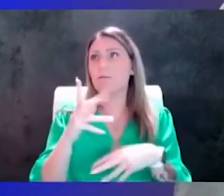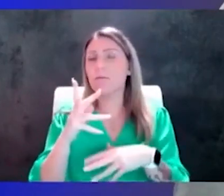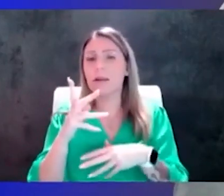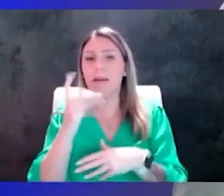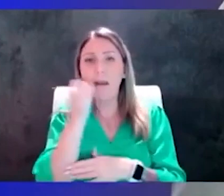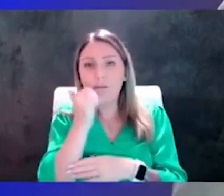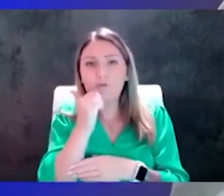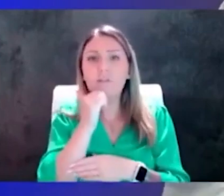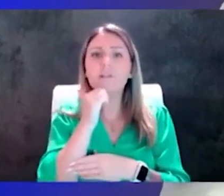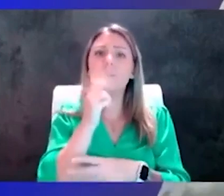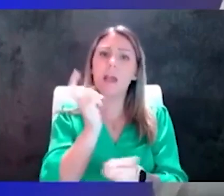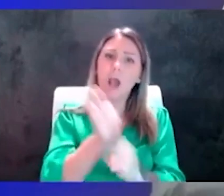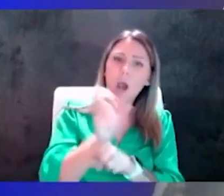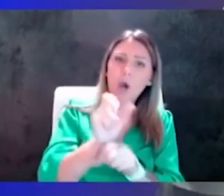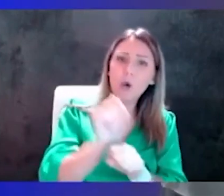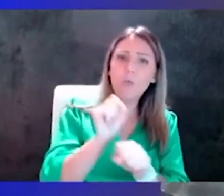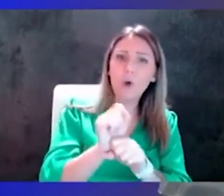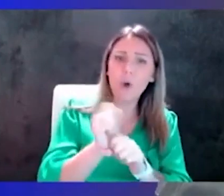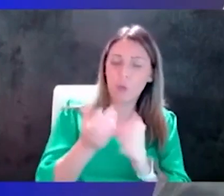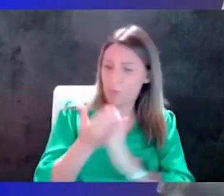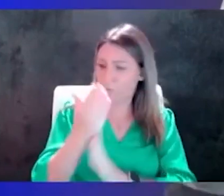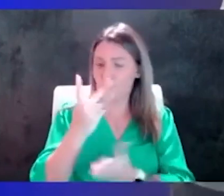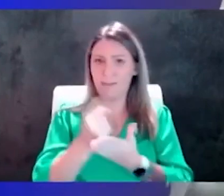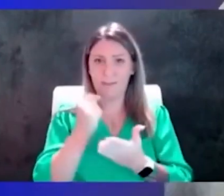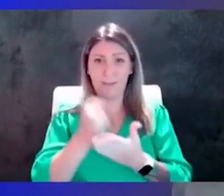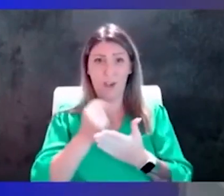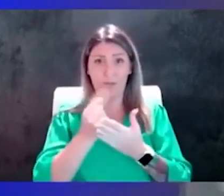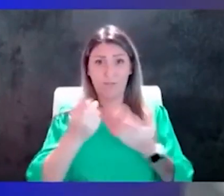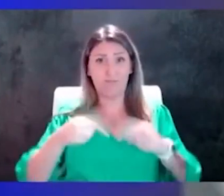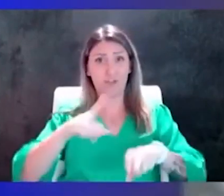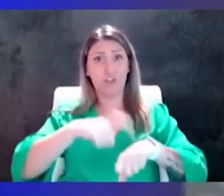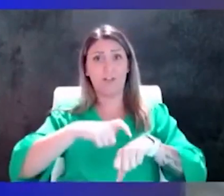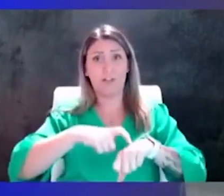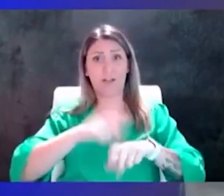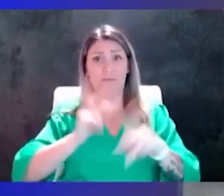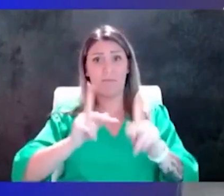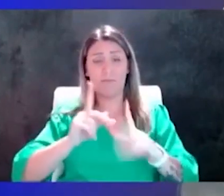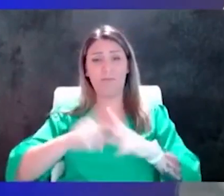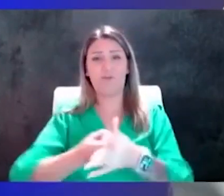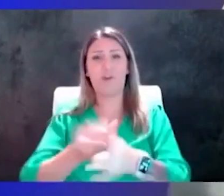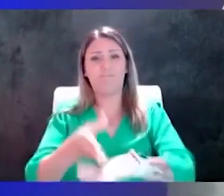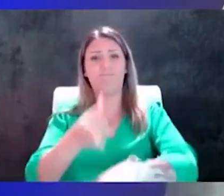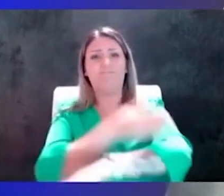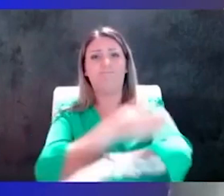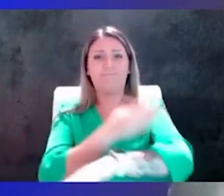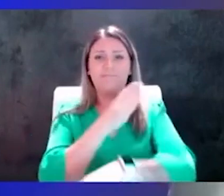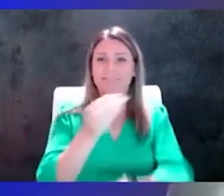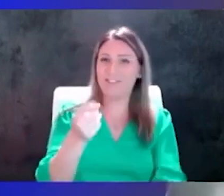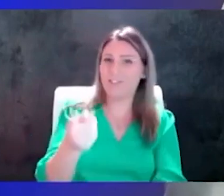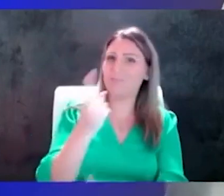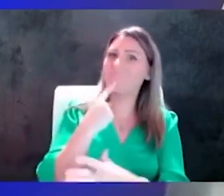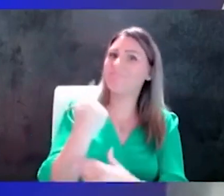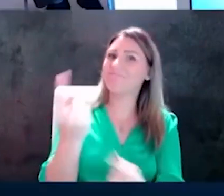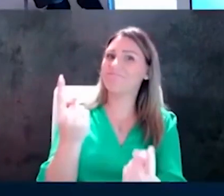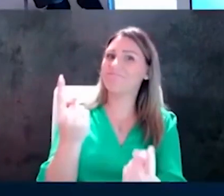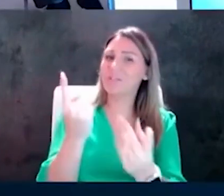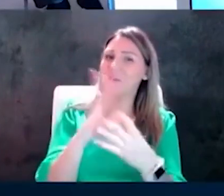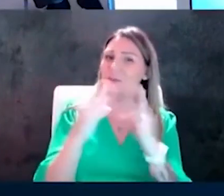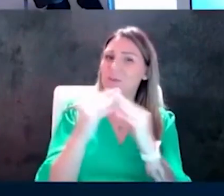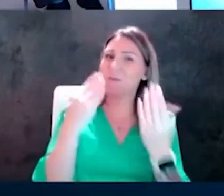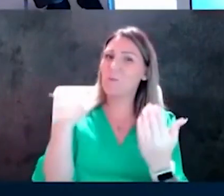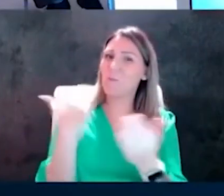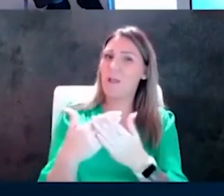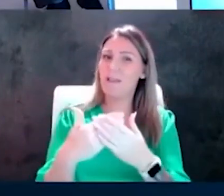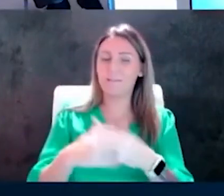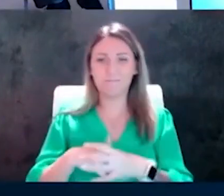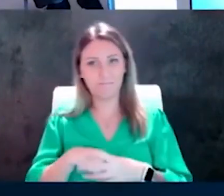through the therapy, over time, people are starting to get better. And I think Mikayla's told that story so well today. And I'll just say, it's a pretty